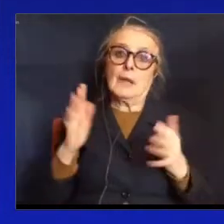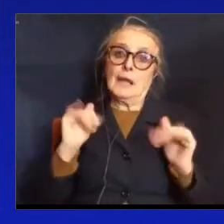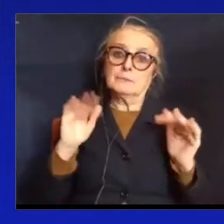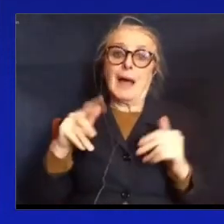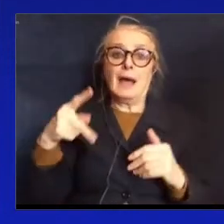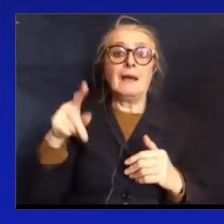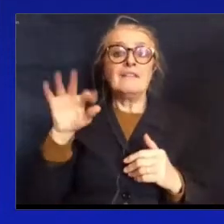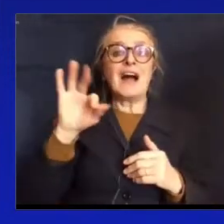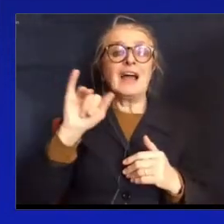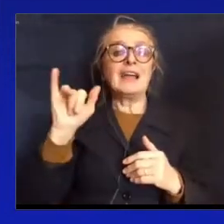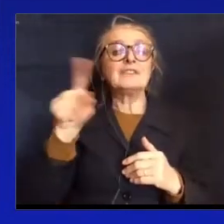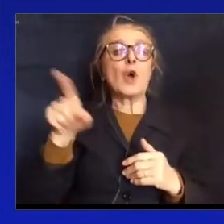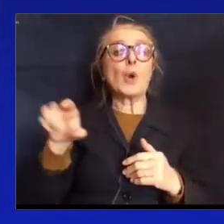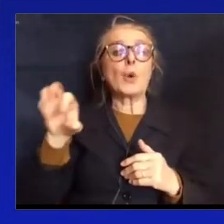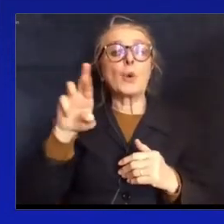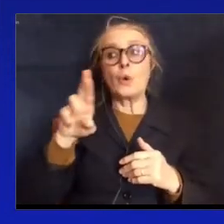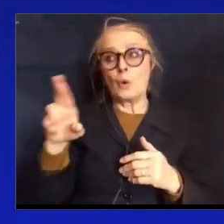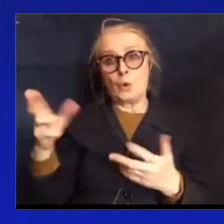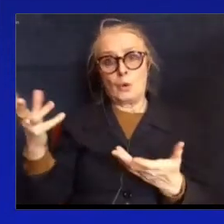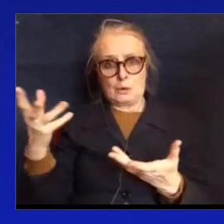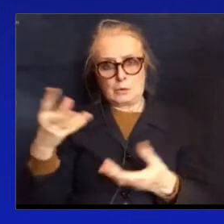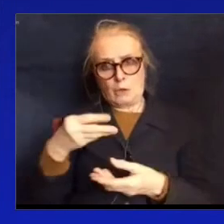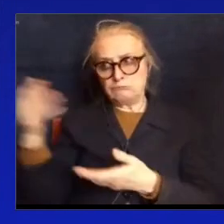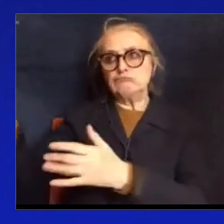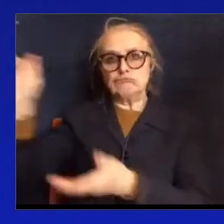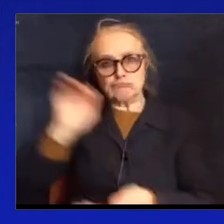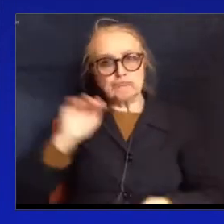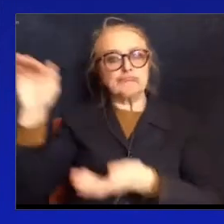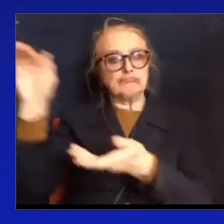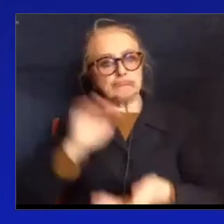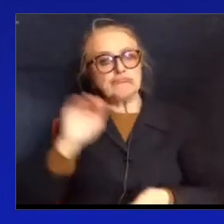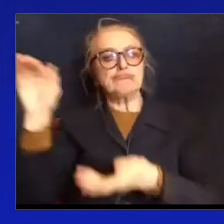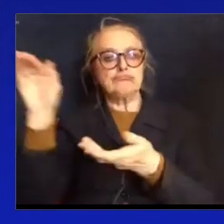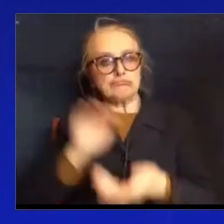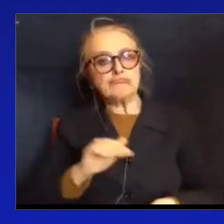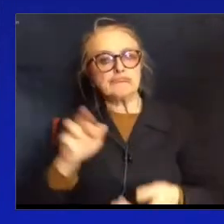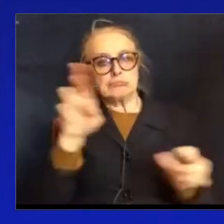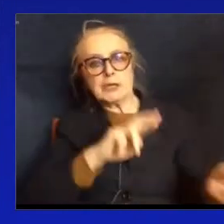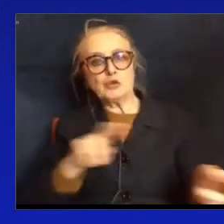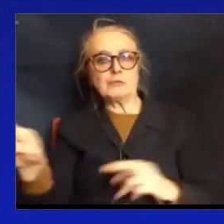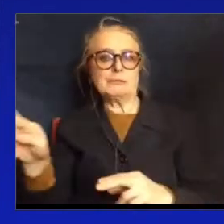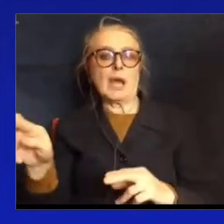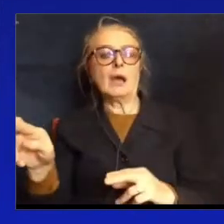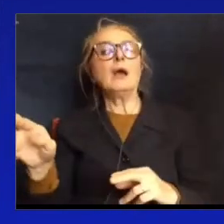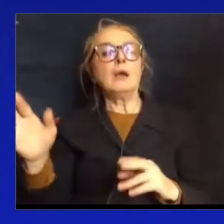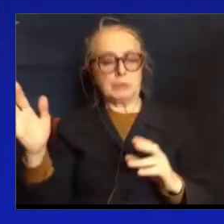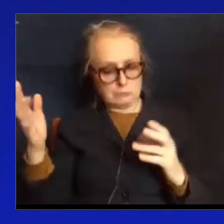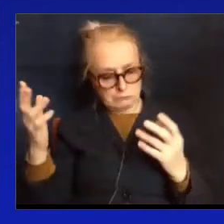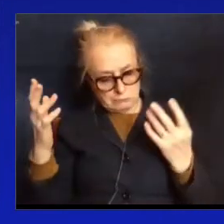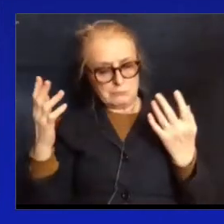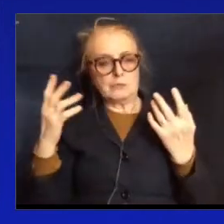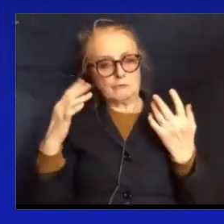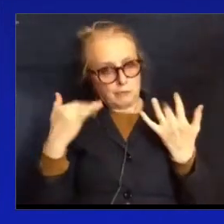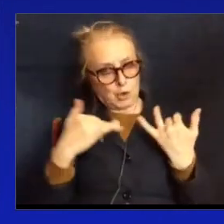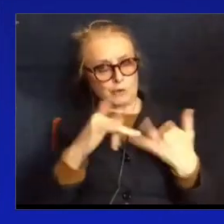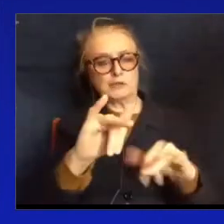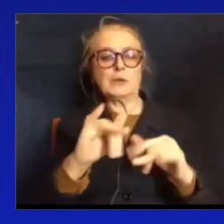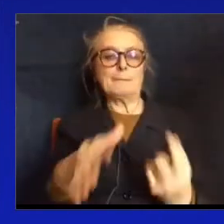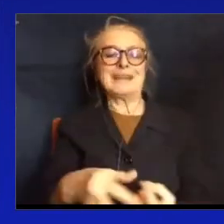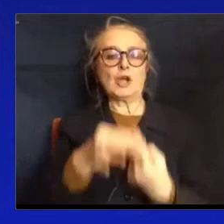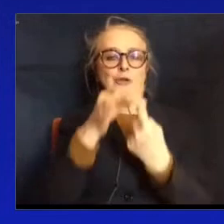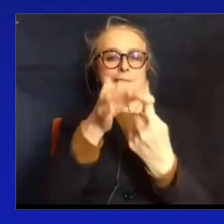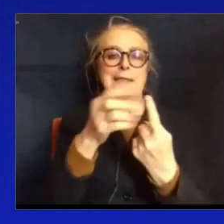hope that within the coming weeks, Pfizer is going to resume regular delivery of the vaccine.